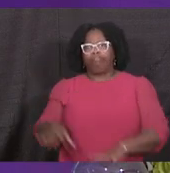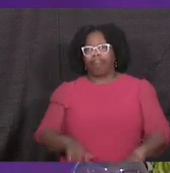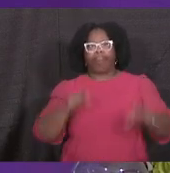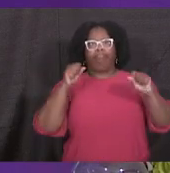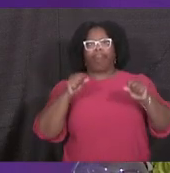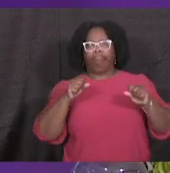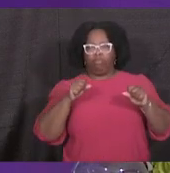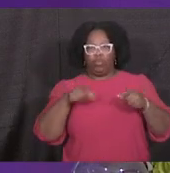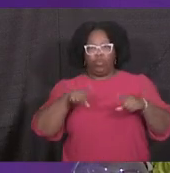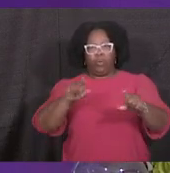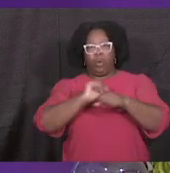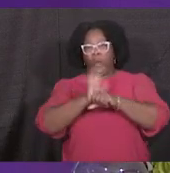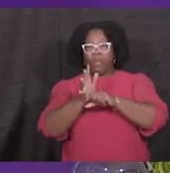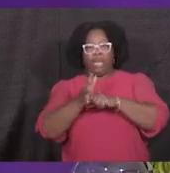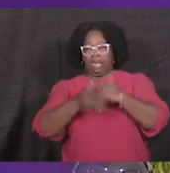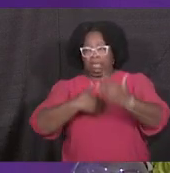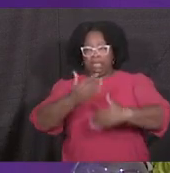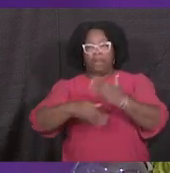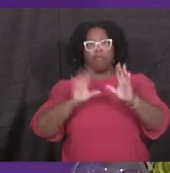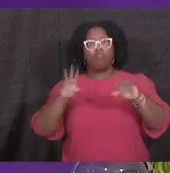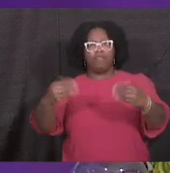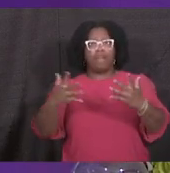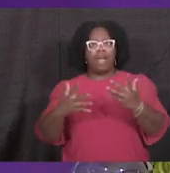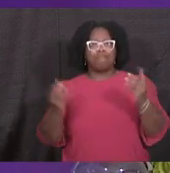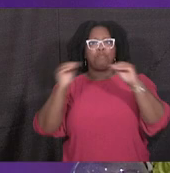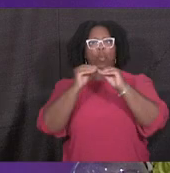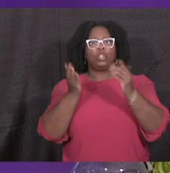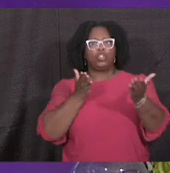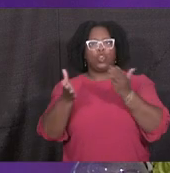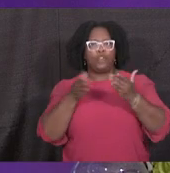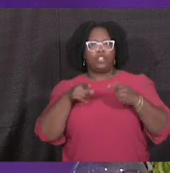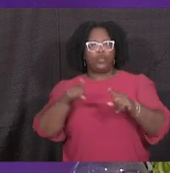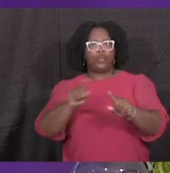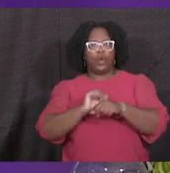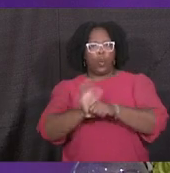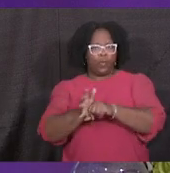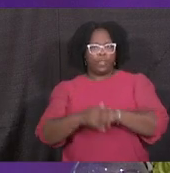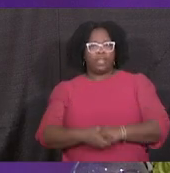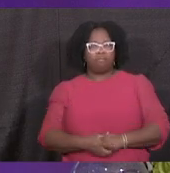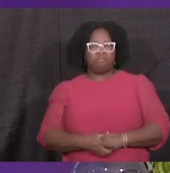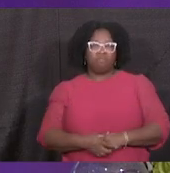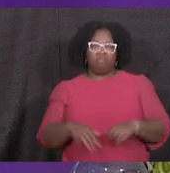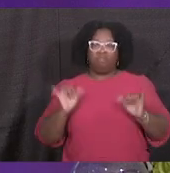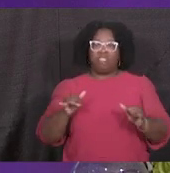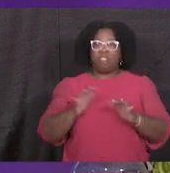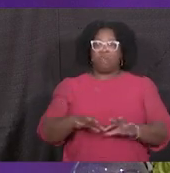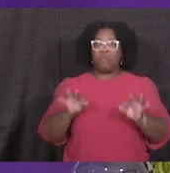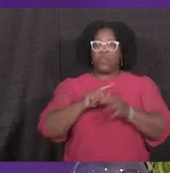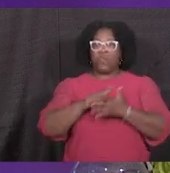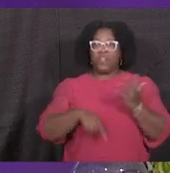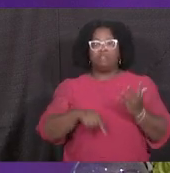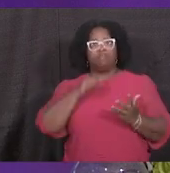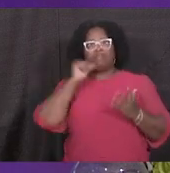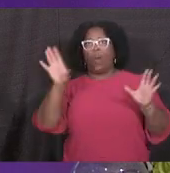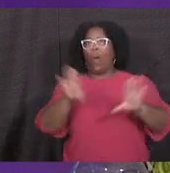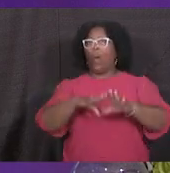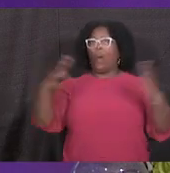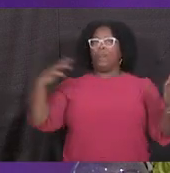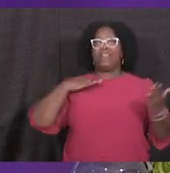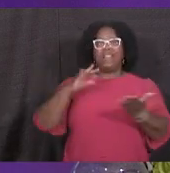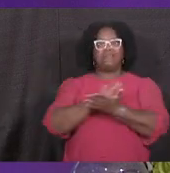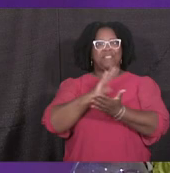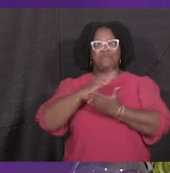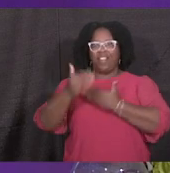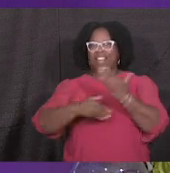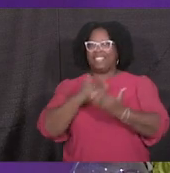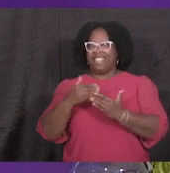little bit during COVID to provide those extra services. And so I think, you know, those are the big learnings is, you know, don't do an open application process when you